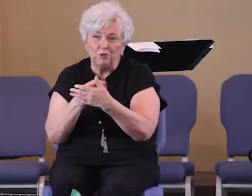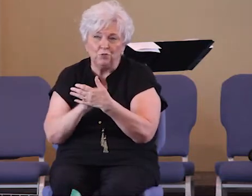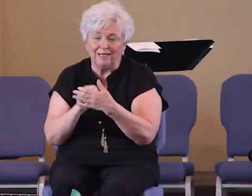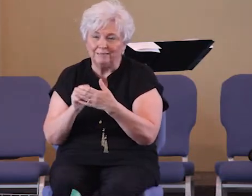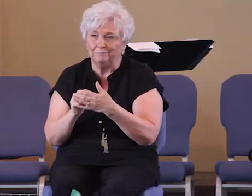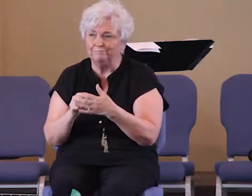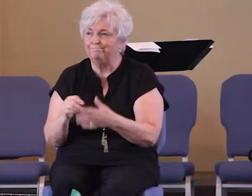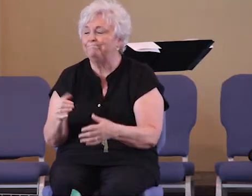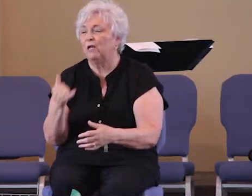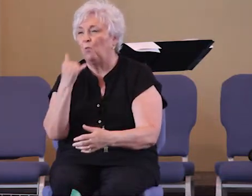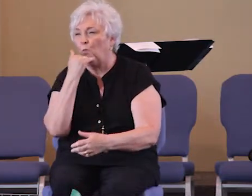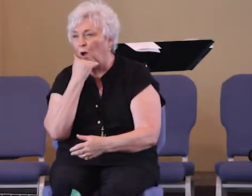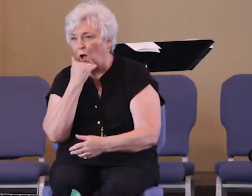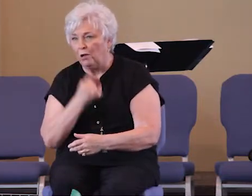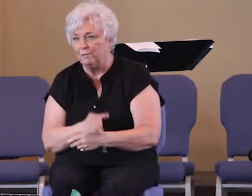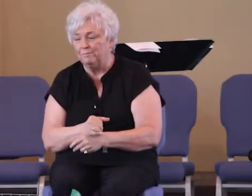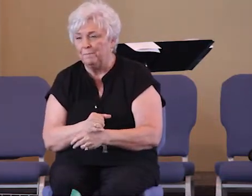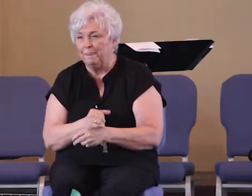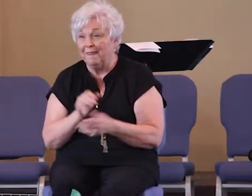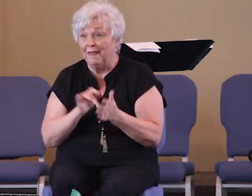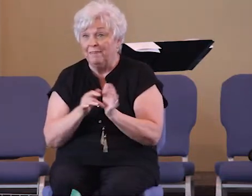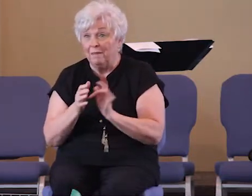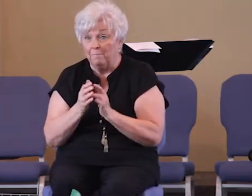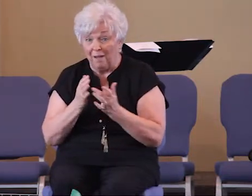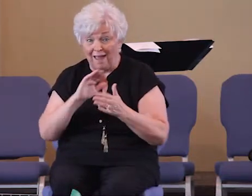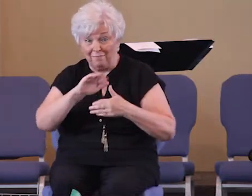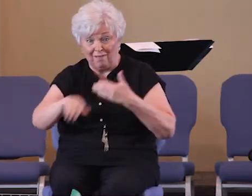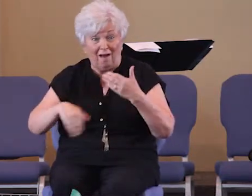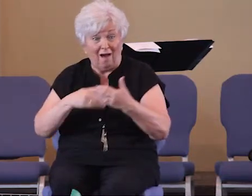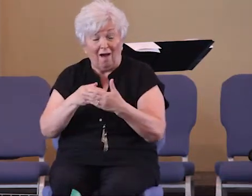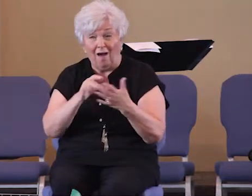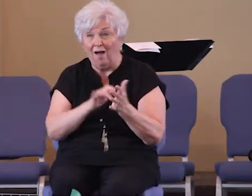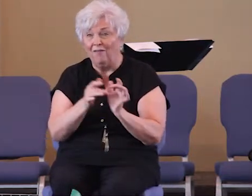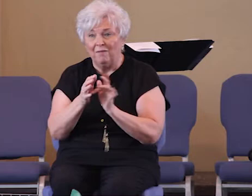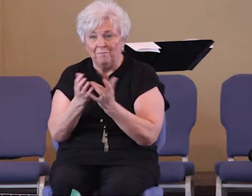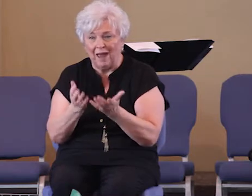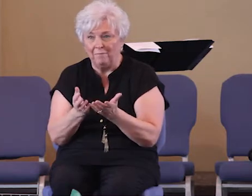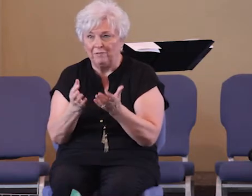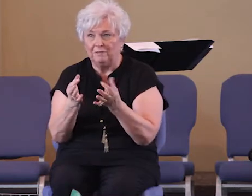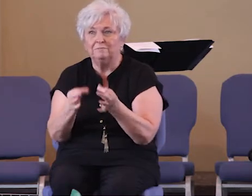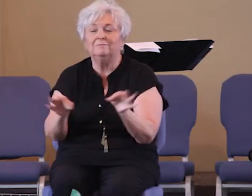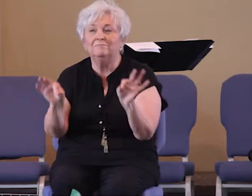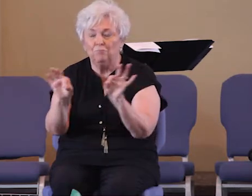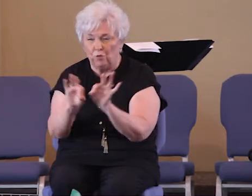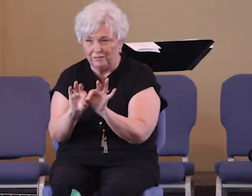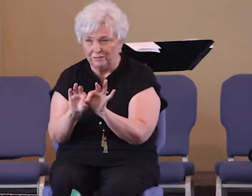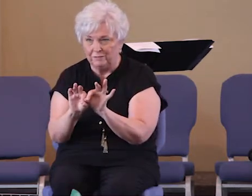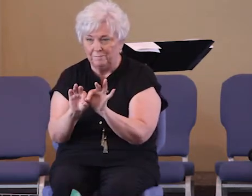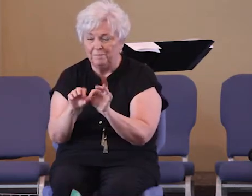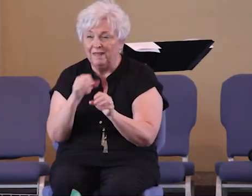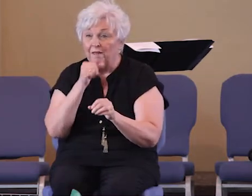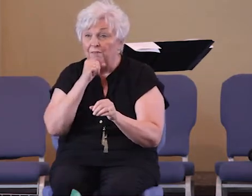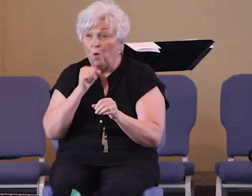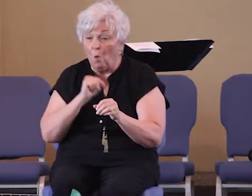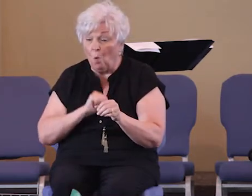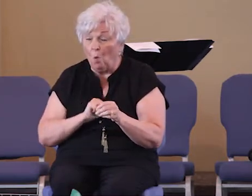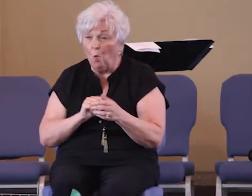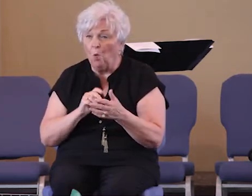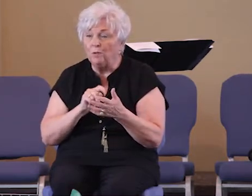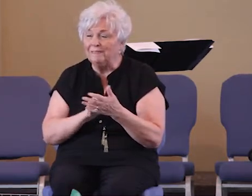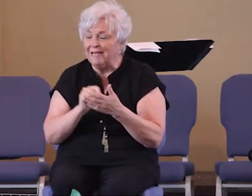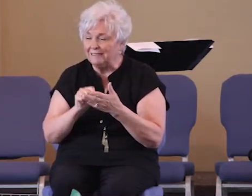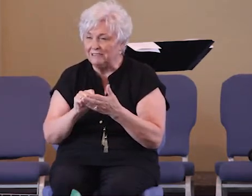The Bible in its entirety is what is significant. The Old Covenant, the Old Testament, and the New Covenant, the New